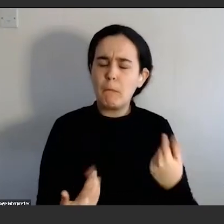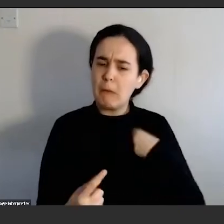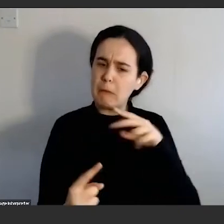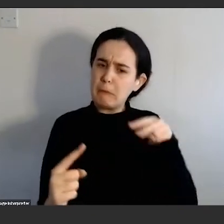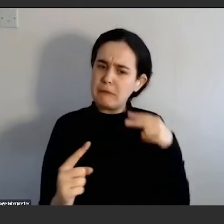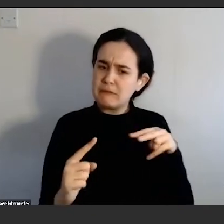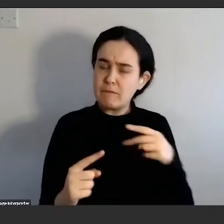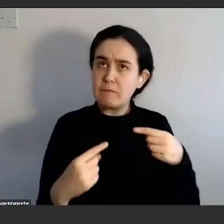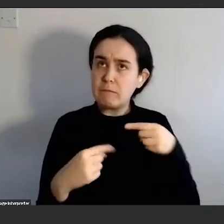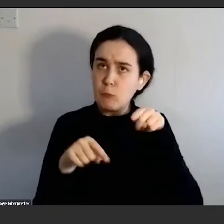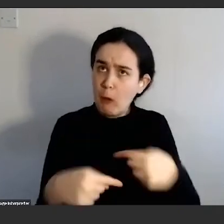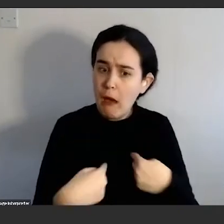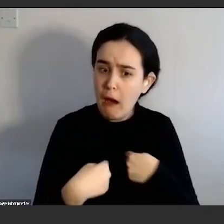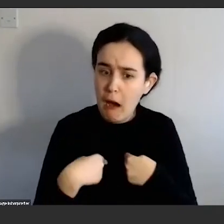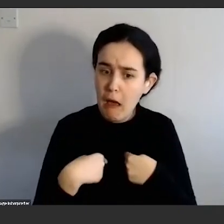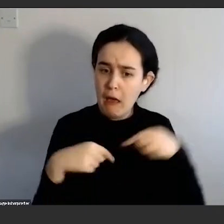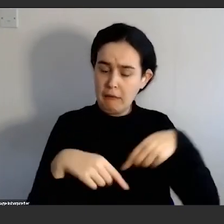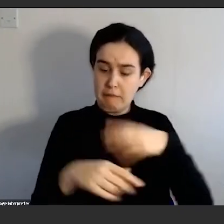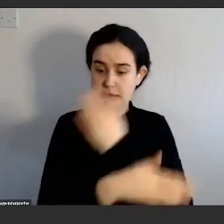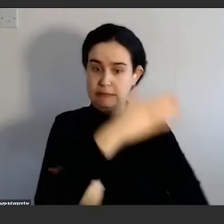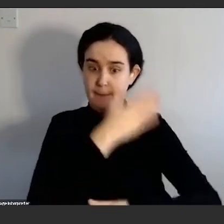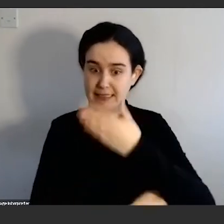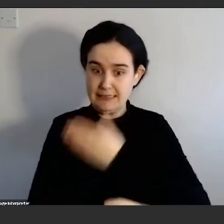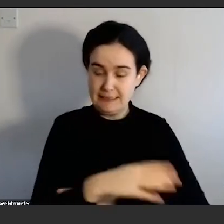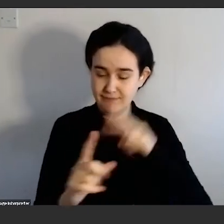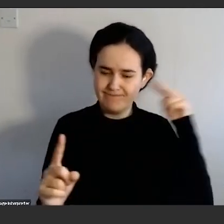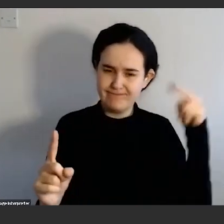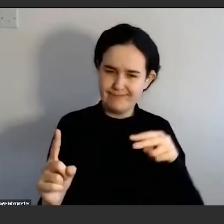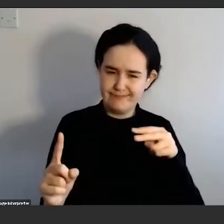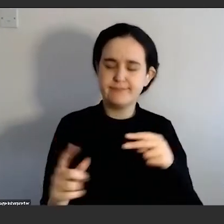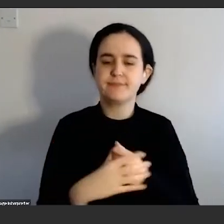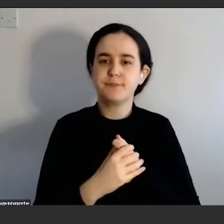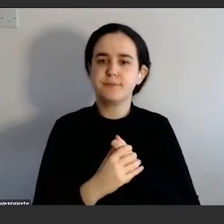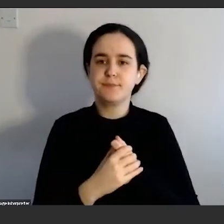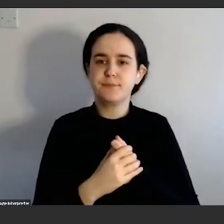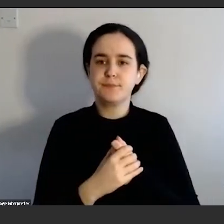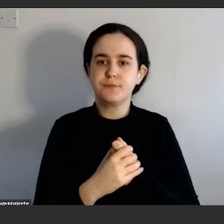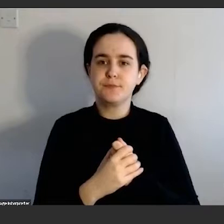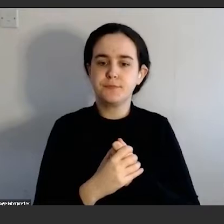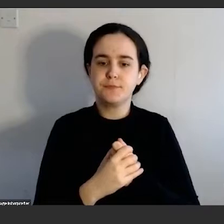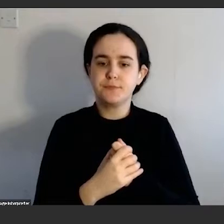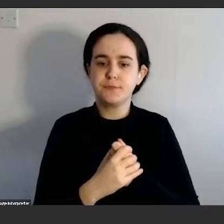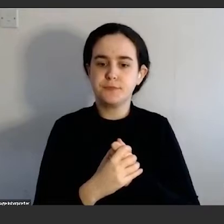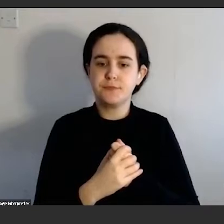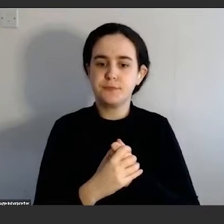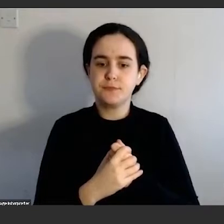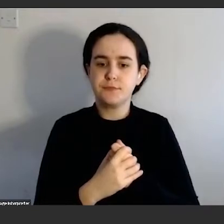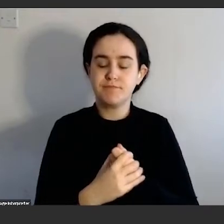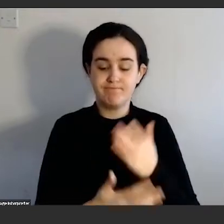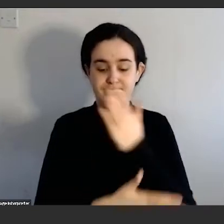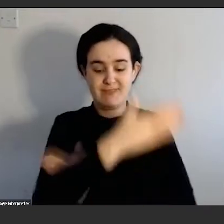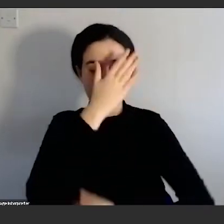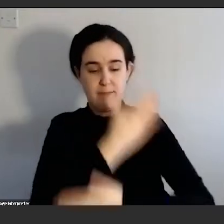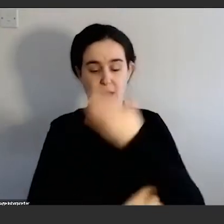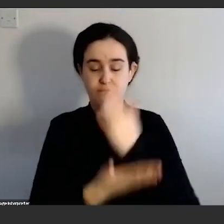the advantage to prove that with the right type of assistance, there really are no limits to human potential. As we've